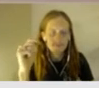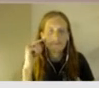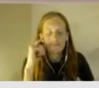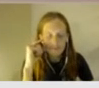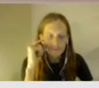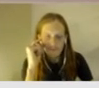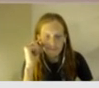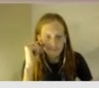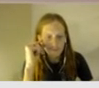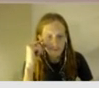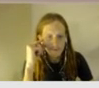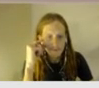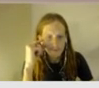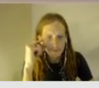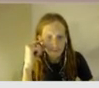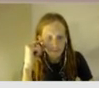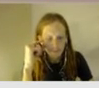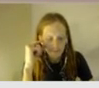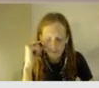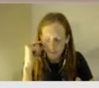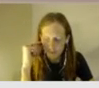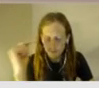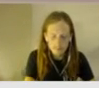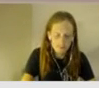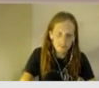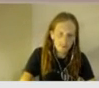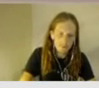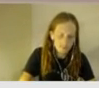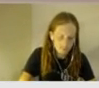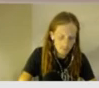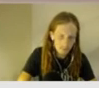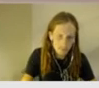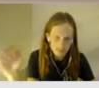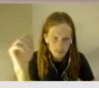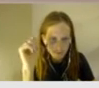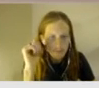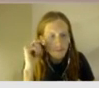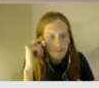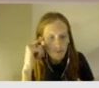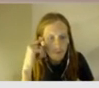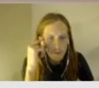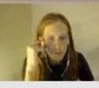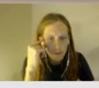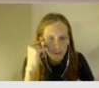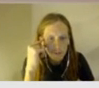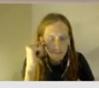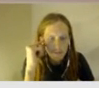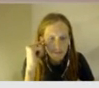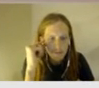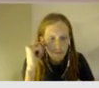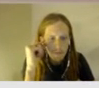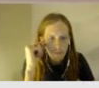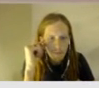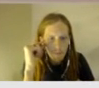and I heard the like screech of a tire, and so I ran to the corner, and this woman who had been walking her dog, the